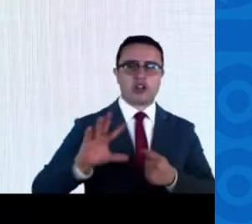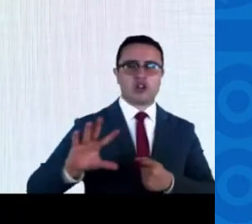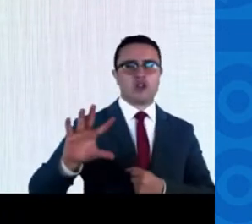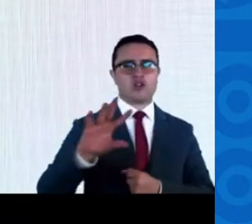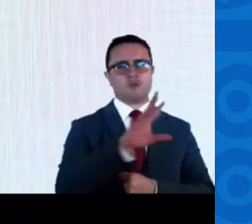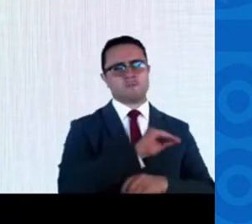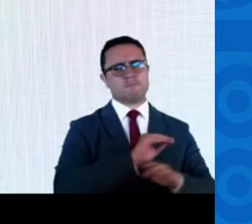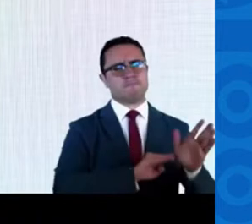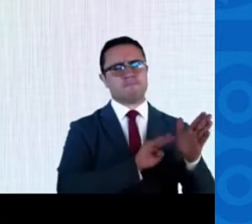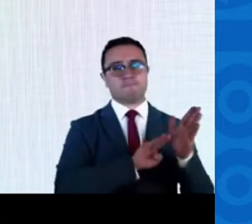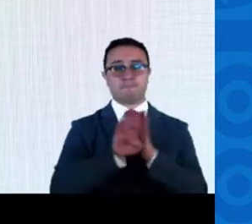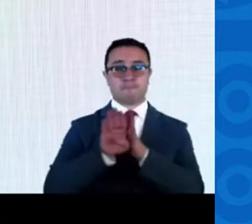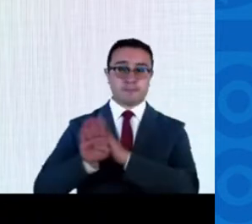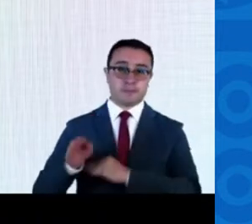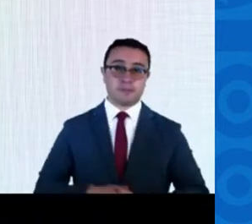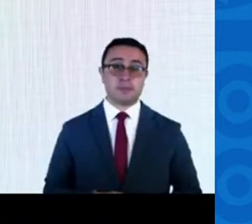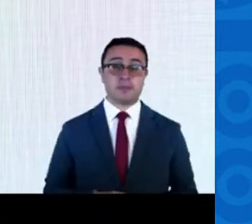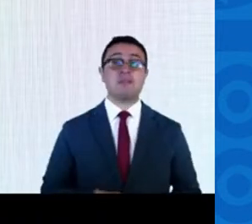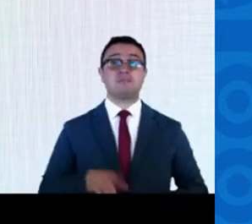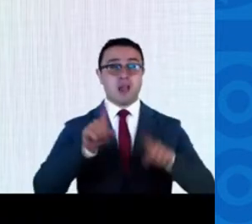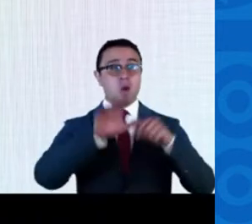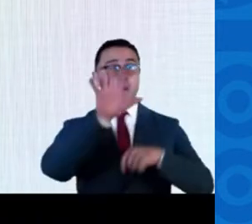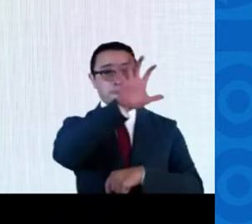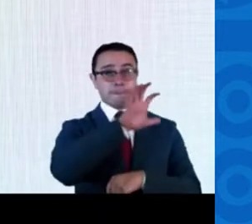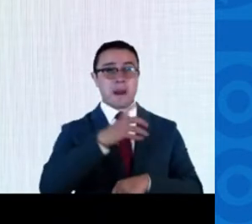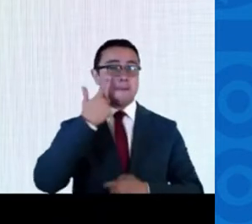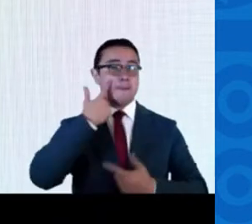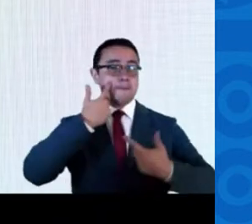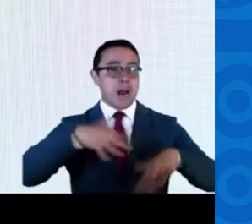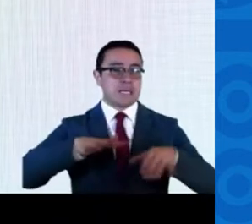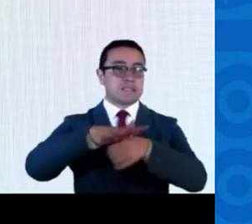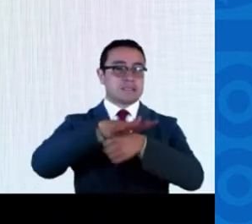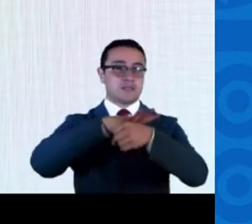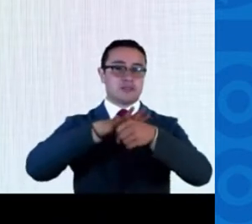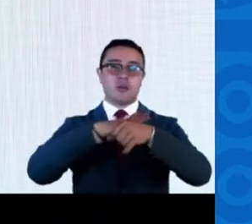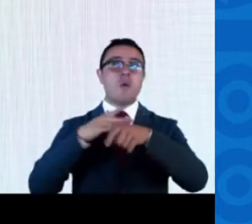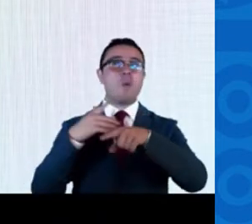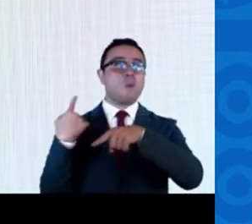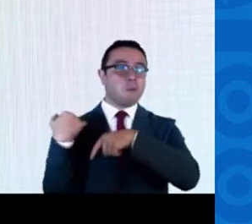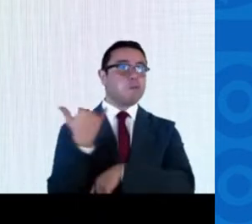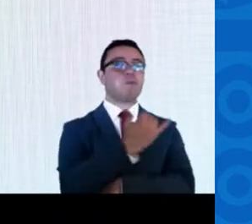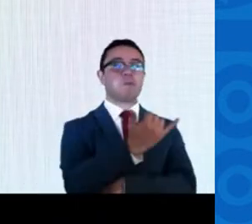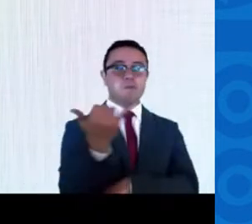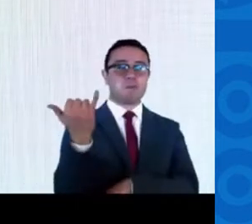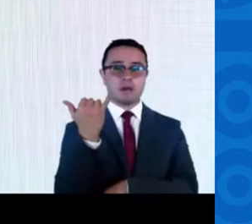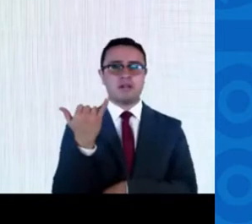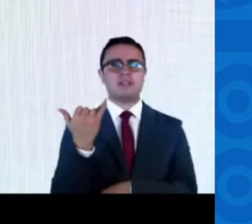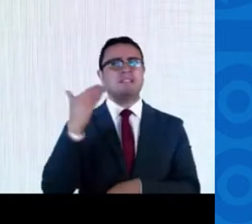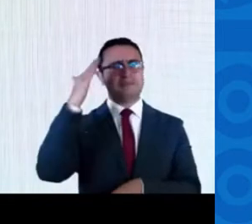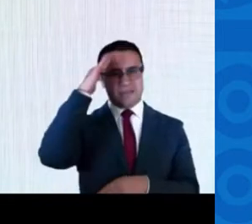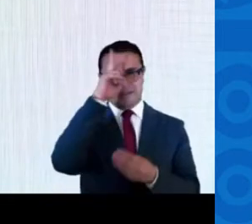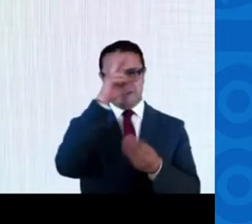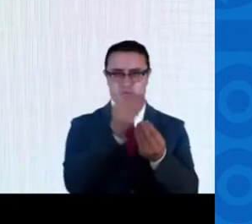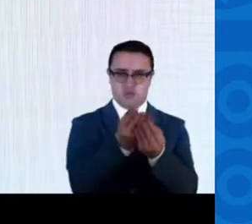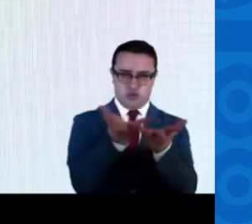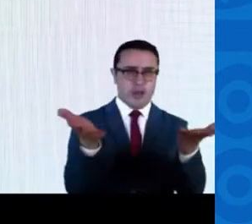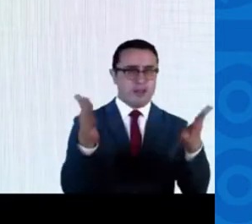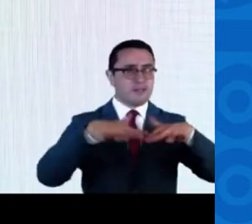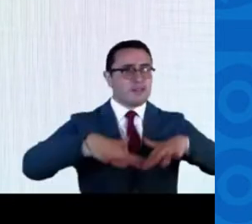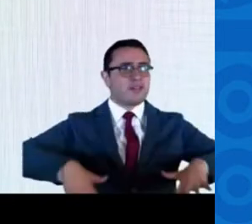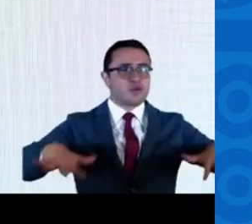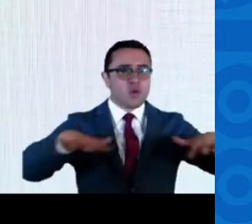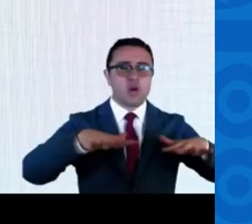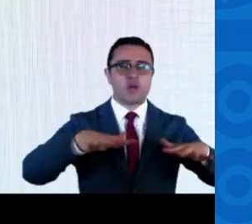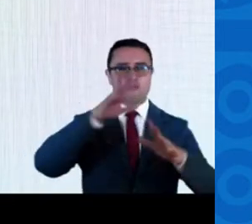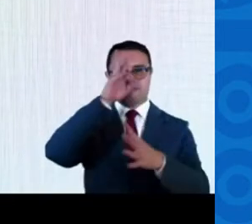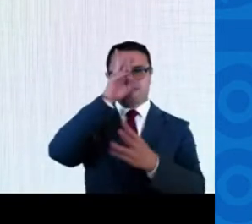receive financial assistance. We have very similar situations in many territories. We have great territorial